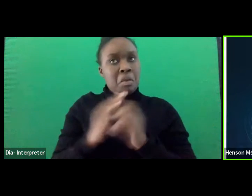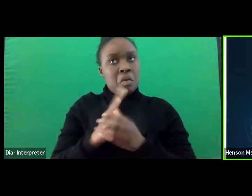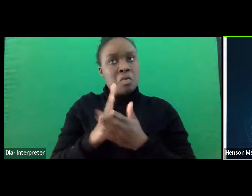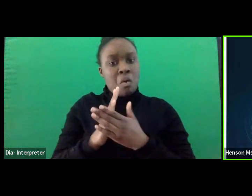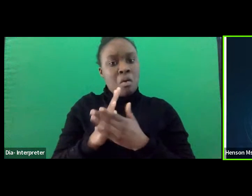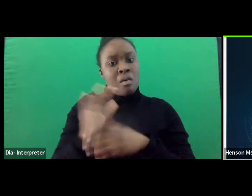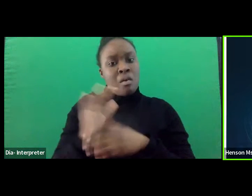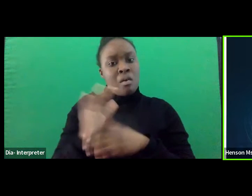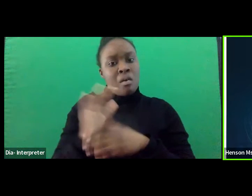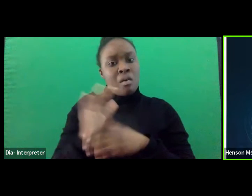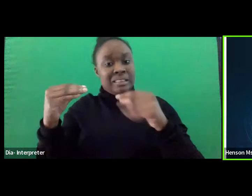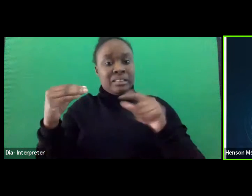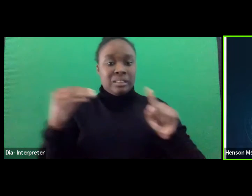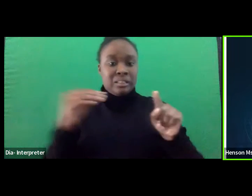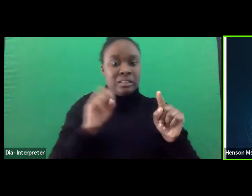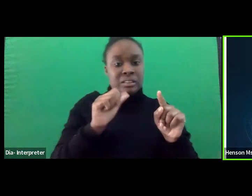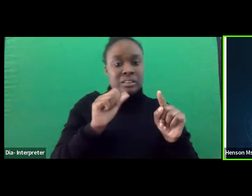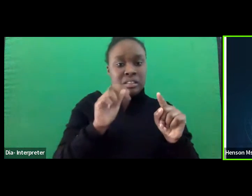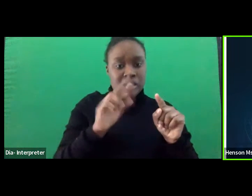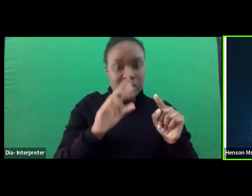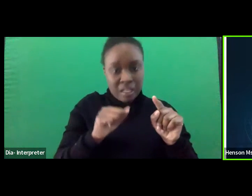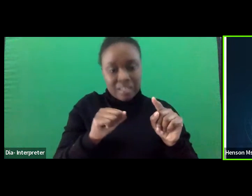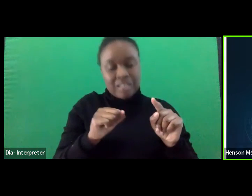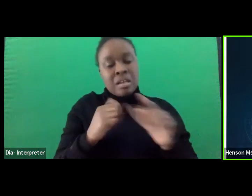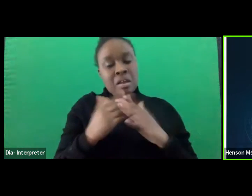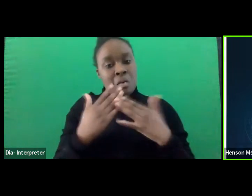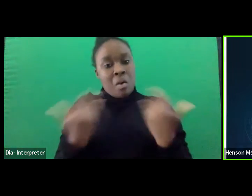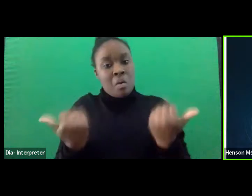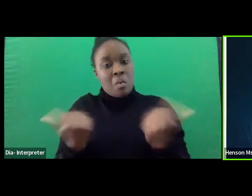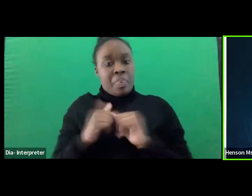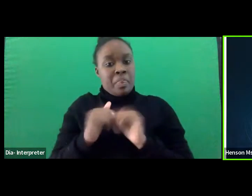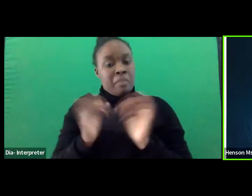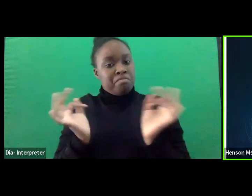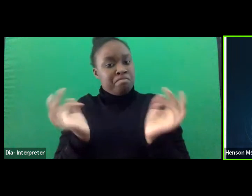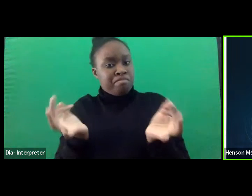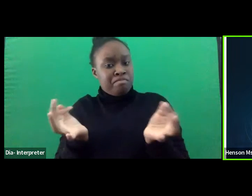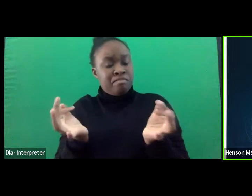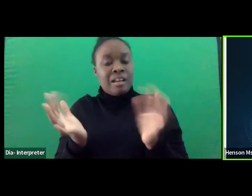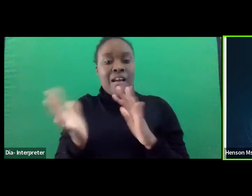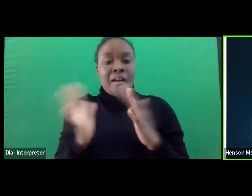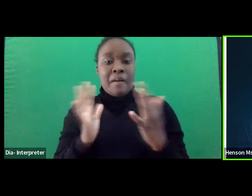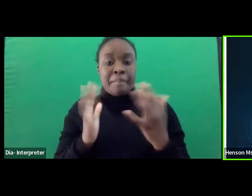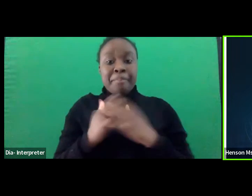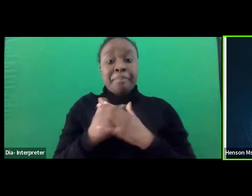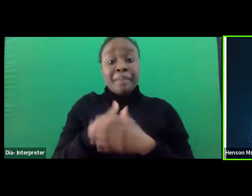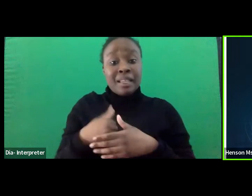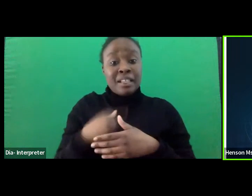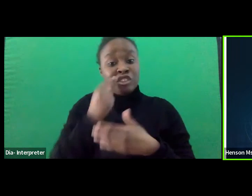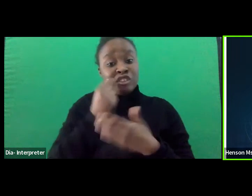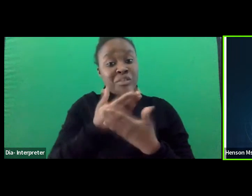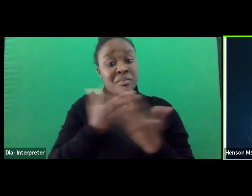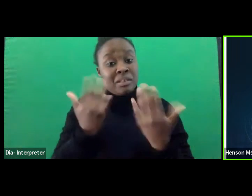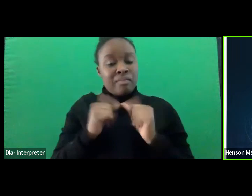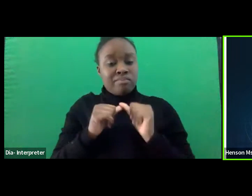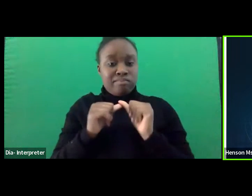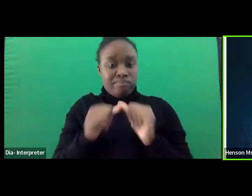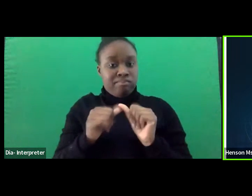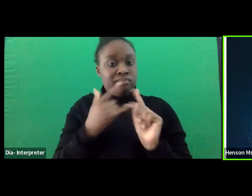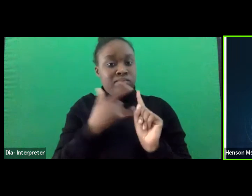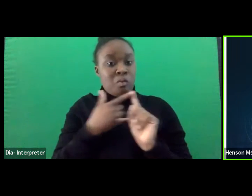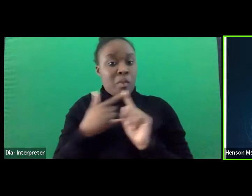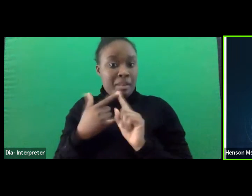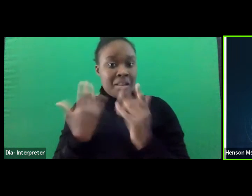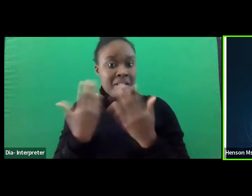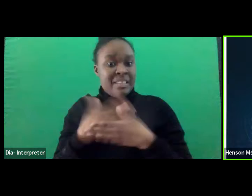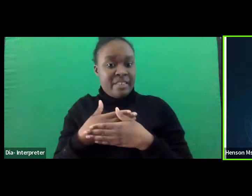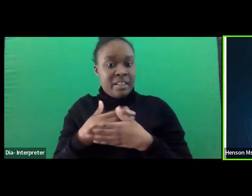us as our traders. Ladies and gentlemen, we would like to proceed with our webinar this evening.